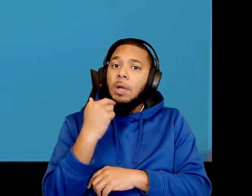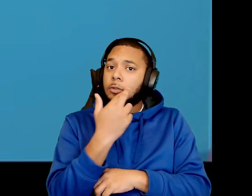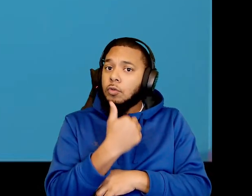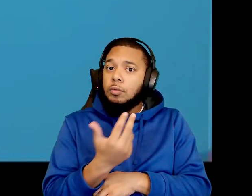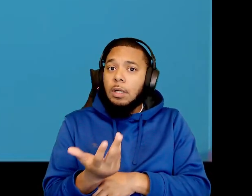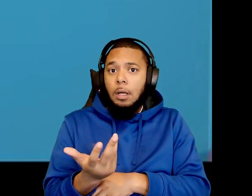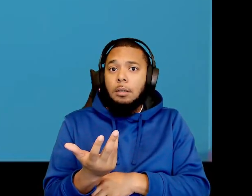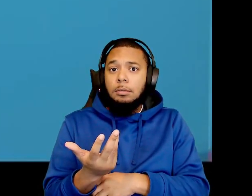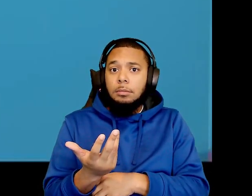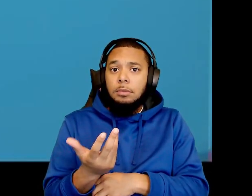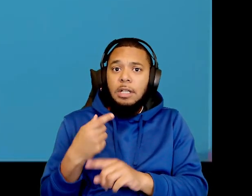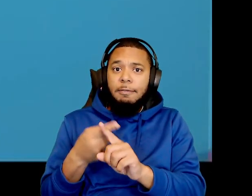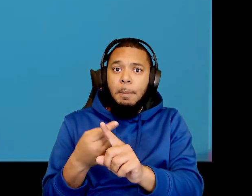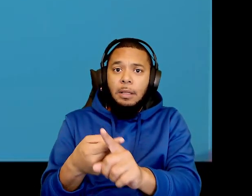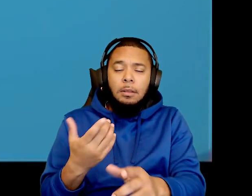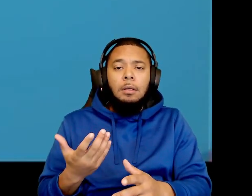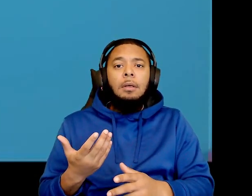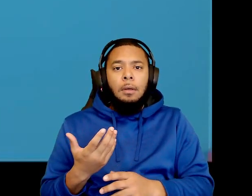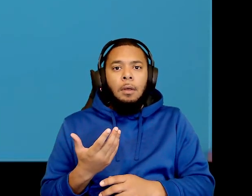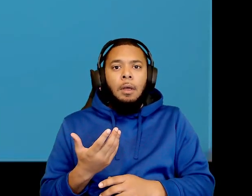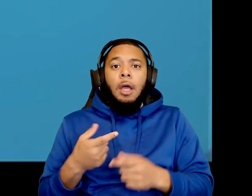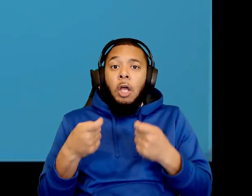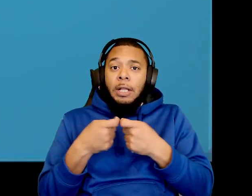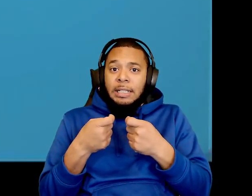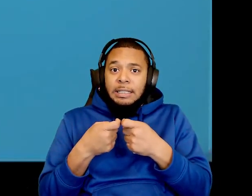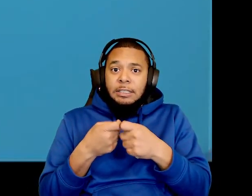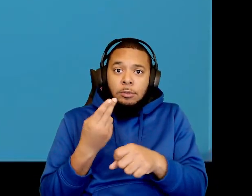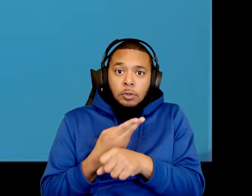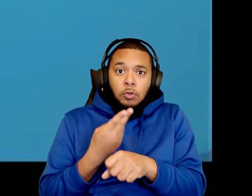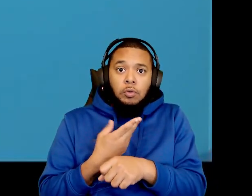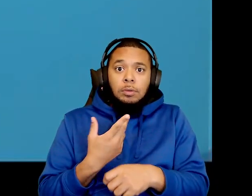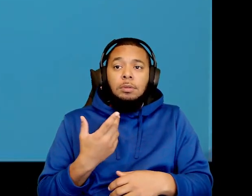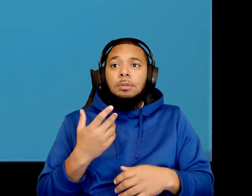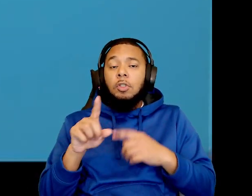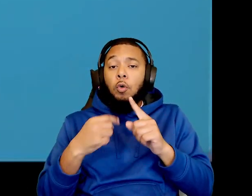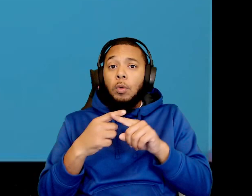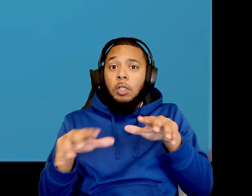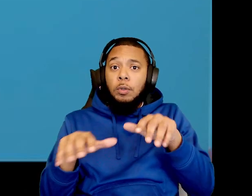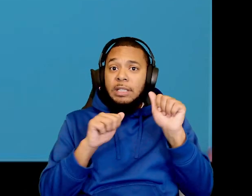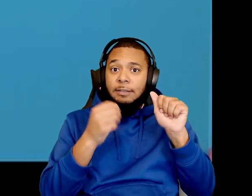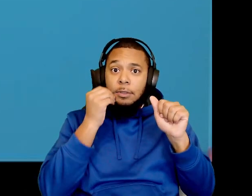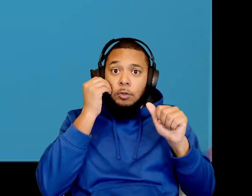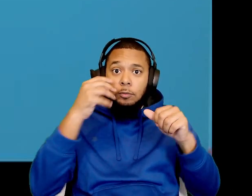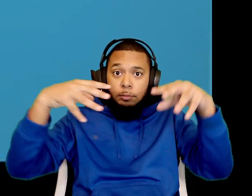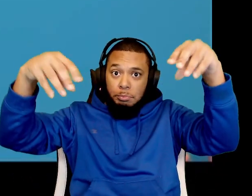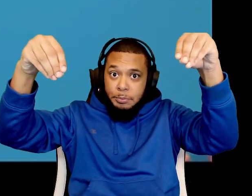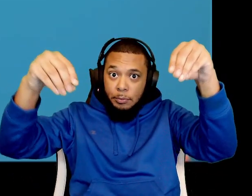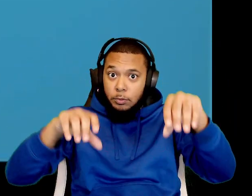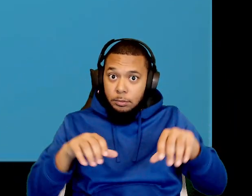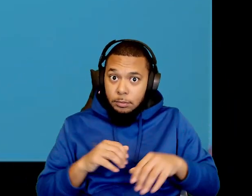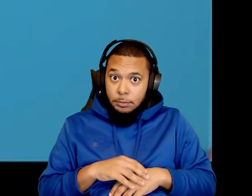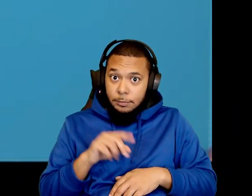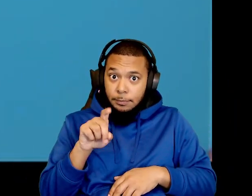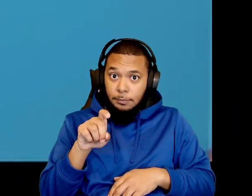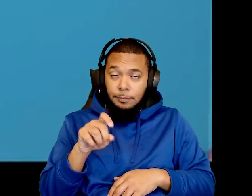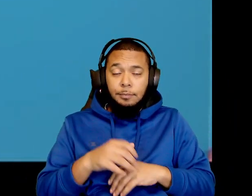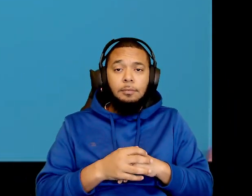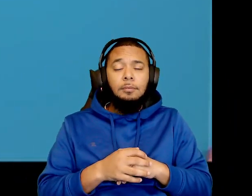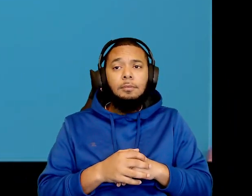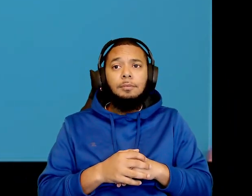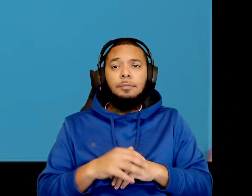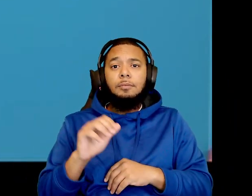typical month, your electric usage, do you turn the lights off when you leave for the day? Do you turn your